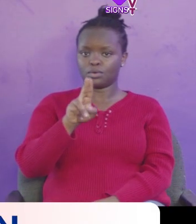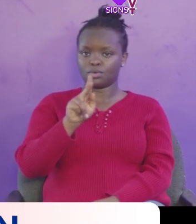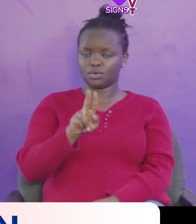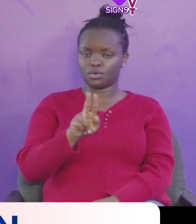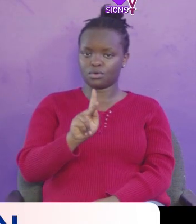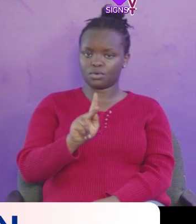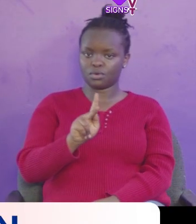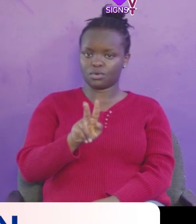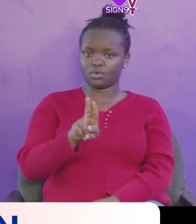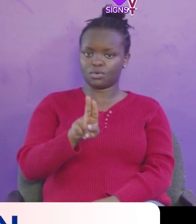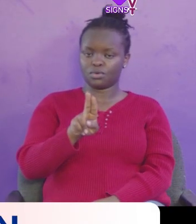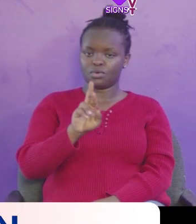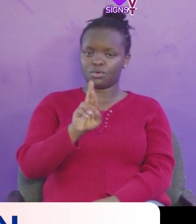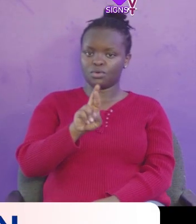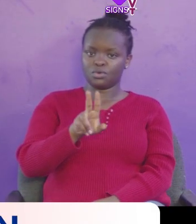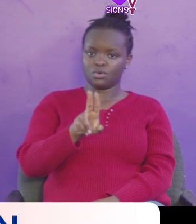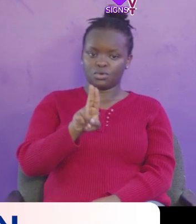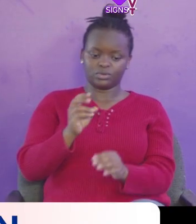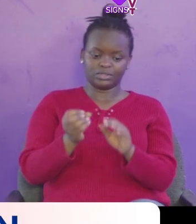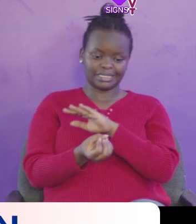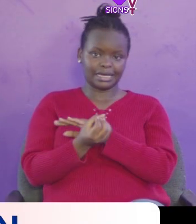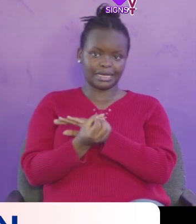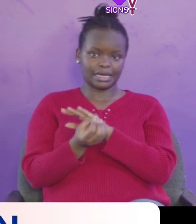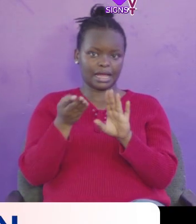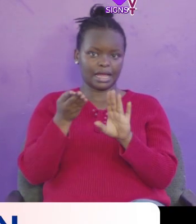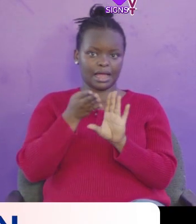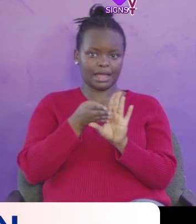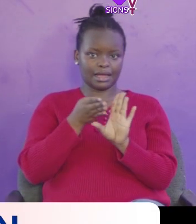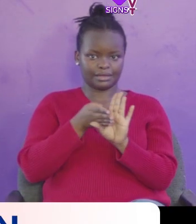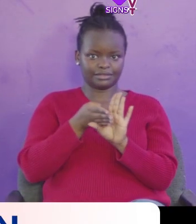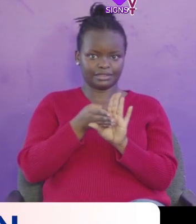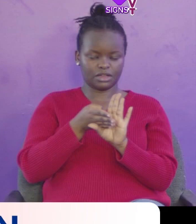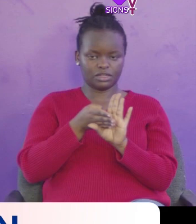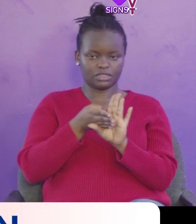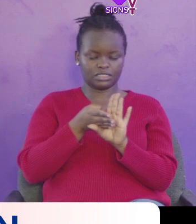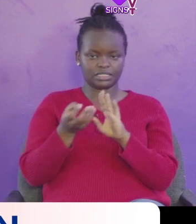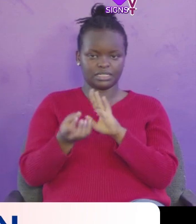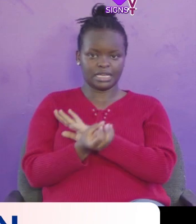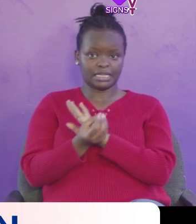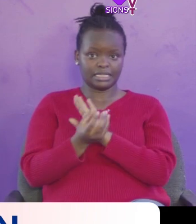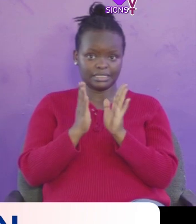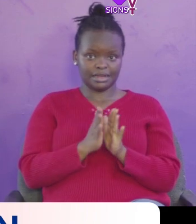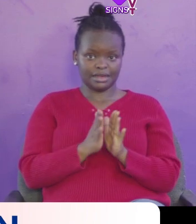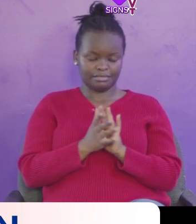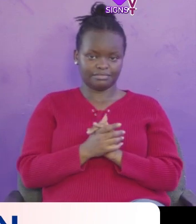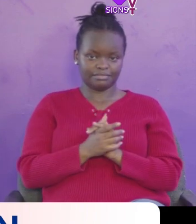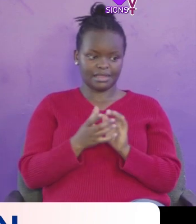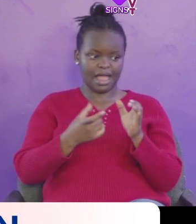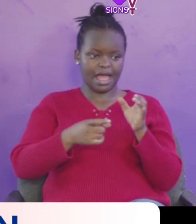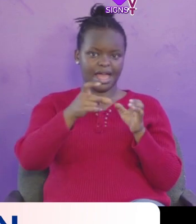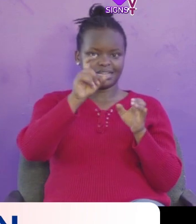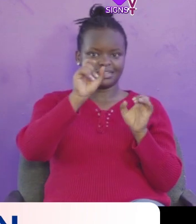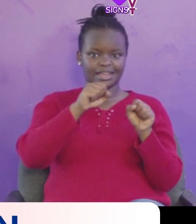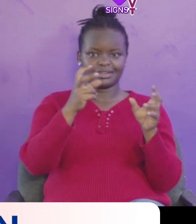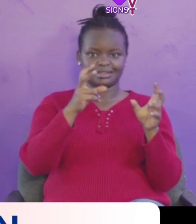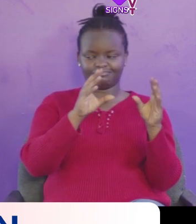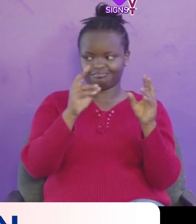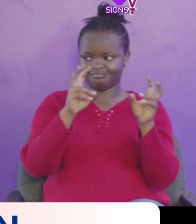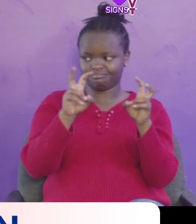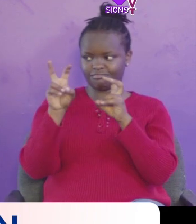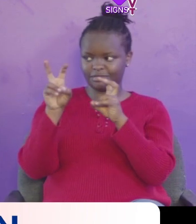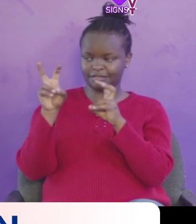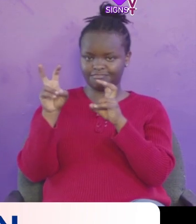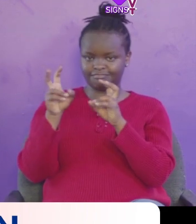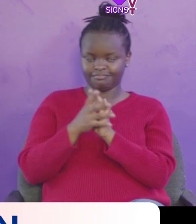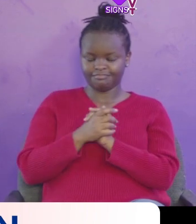Oh, by the way, she's a counselor. Psychological counselor. Ongezea hapo ndio uonekane kwa kamera. Yeah.